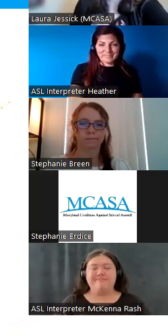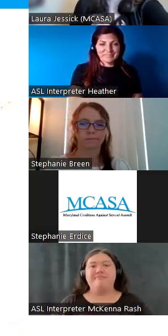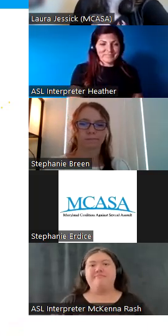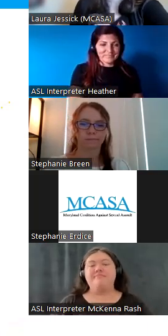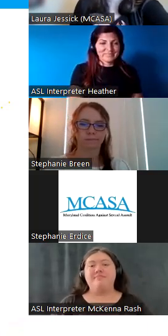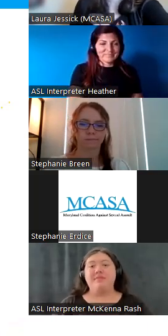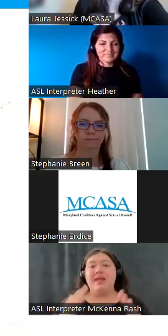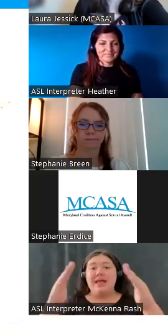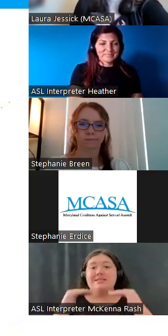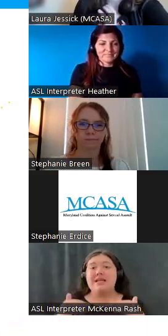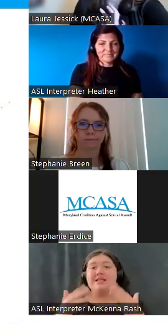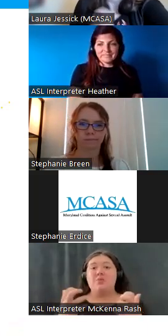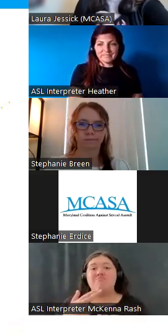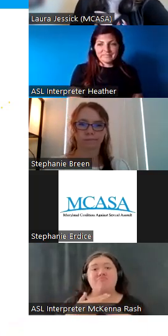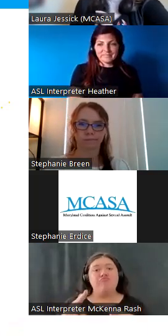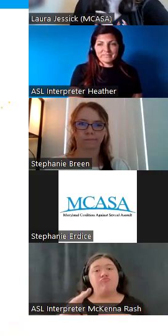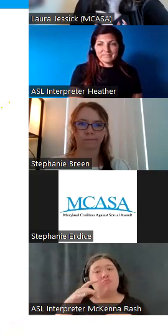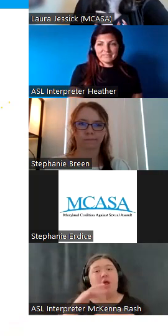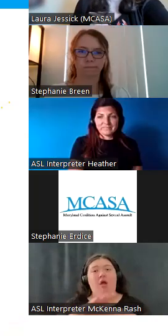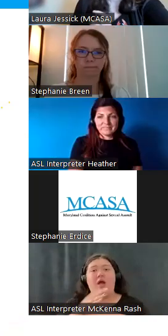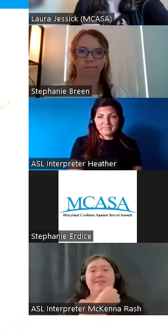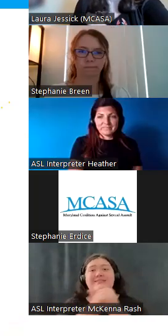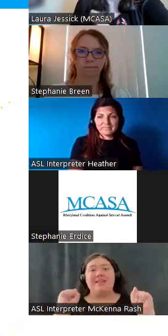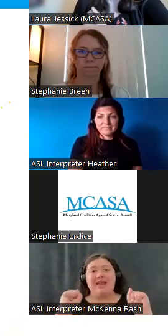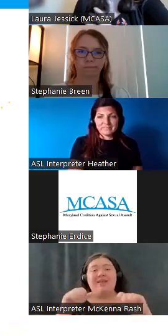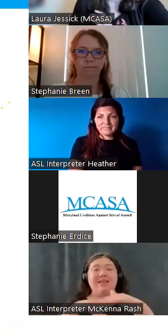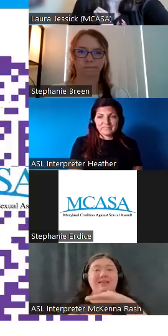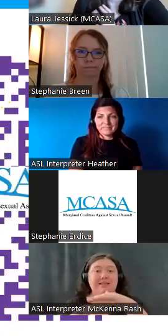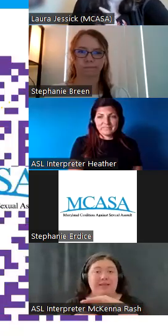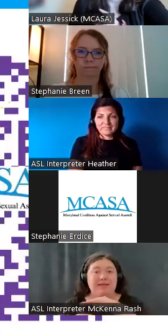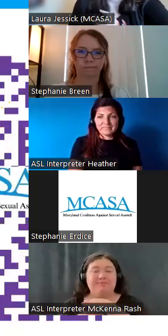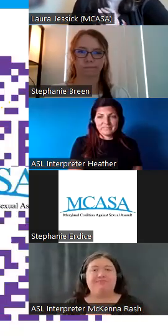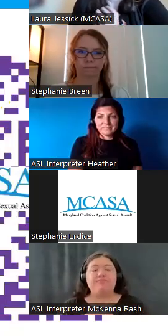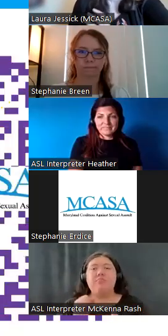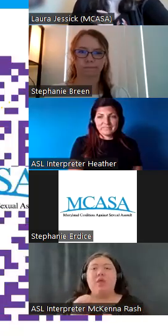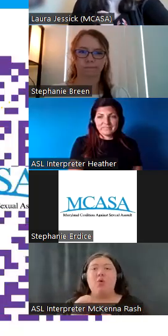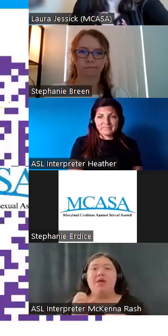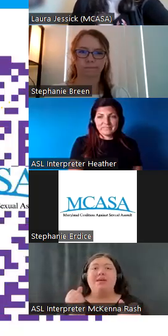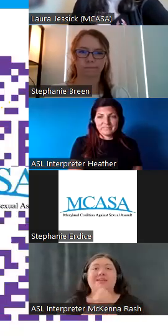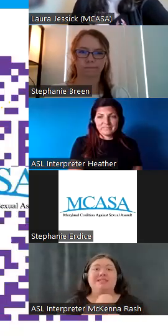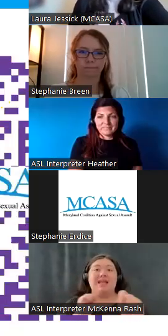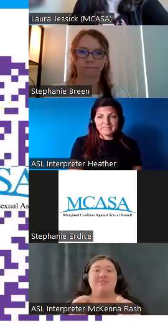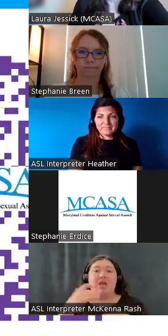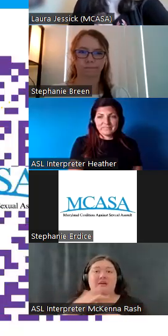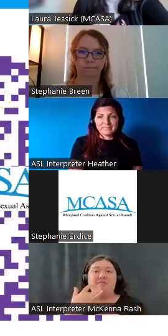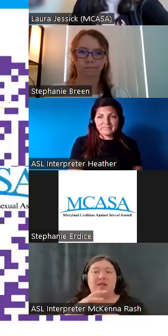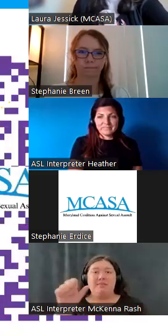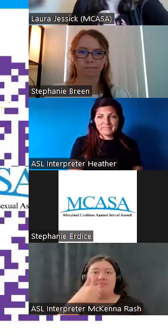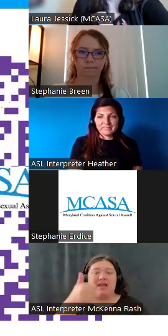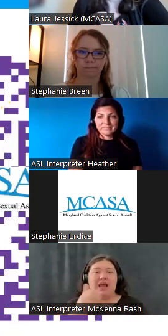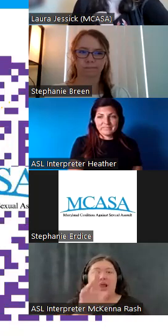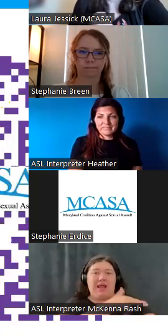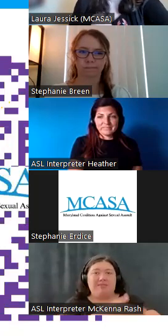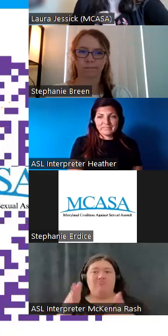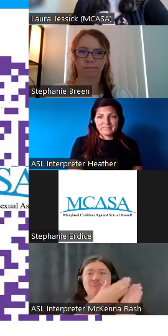Next, I want to briefly touch on safe accessibility. So safes are available at designated hospitals across the